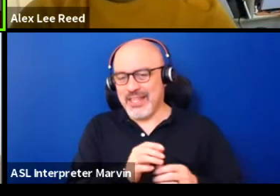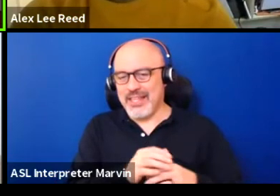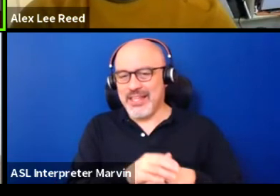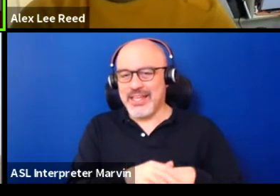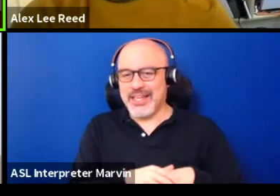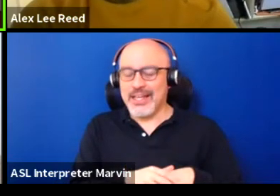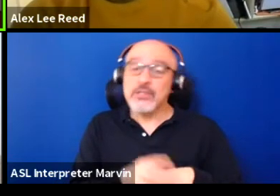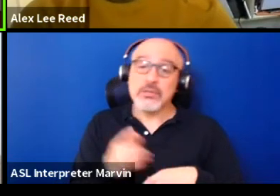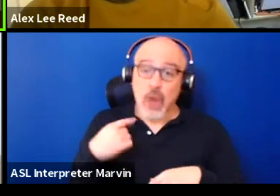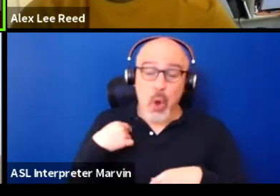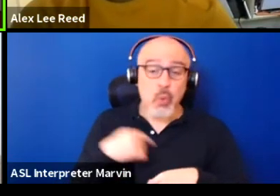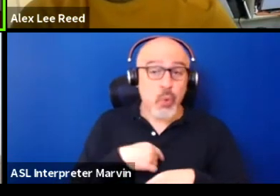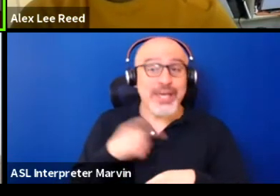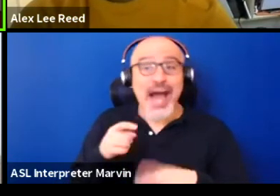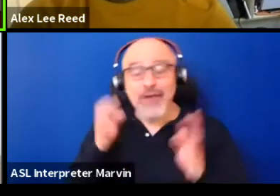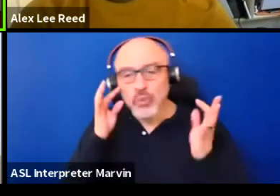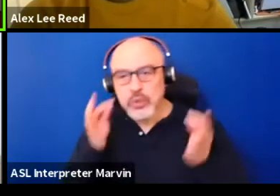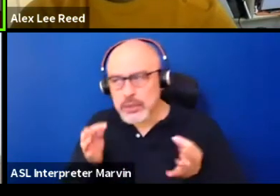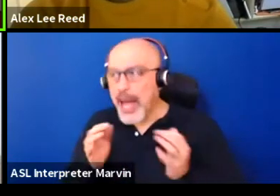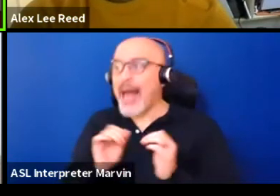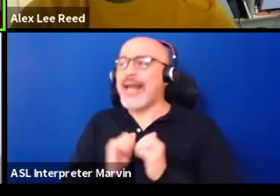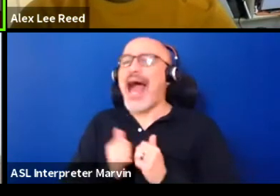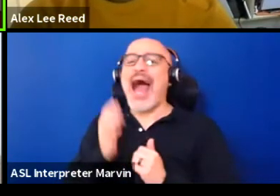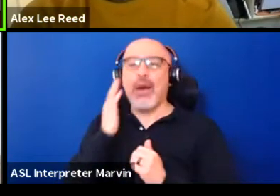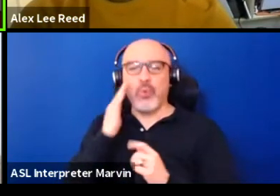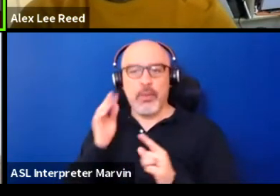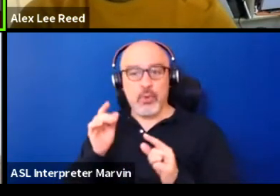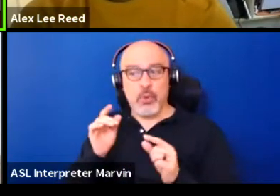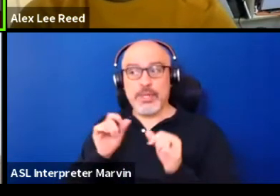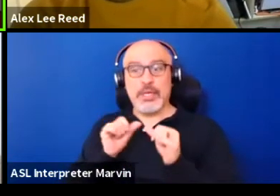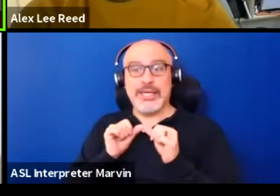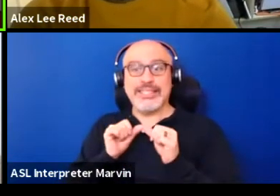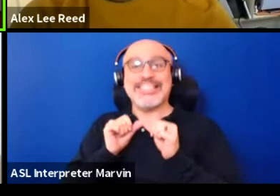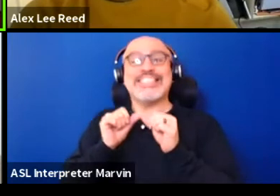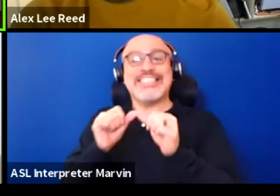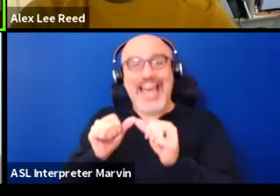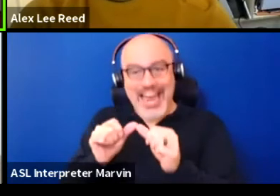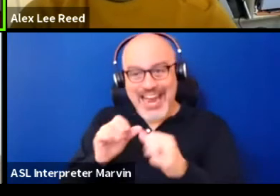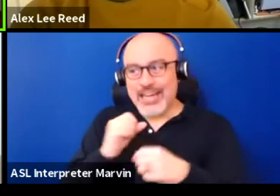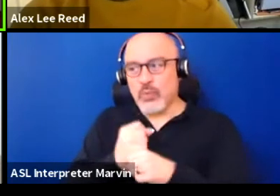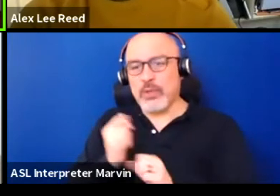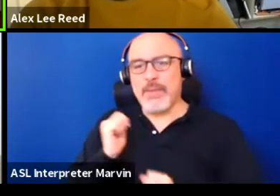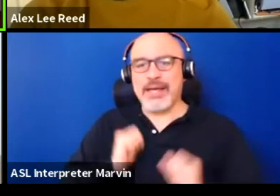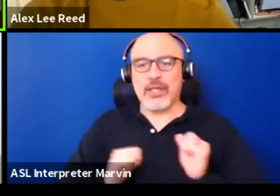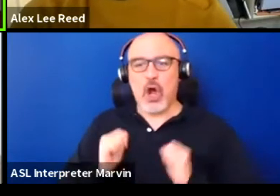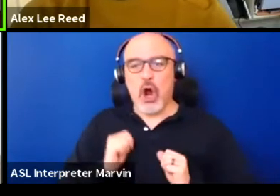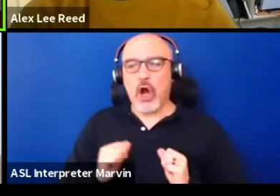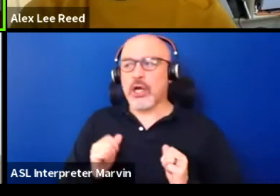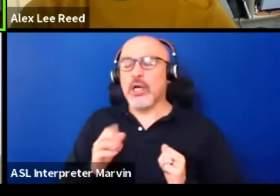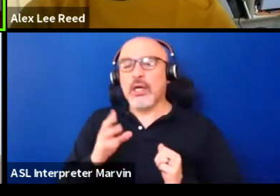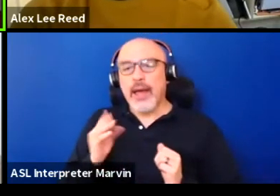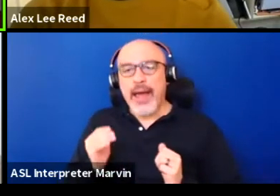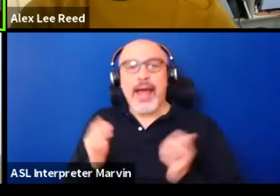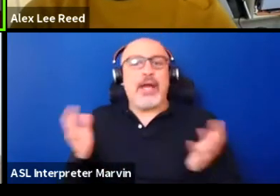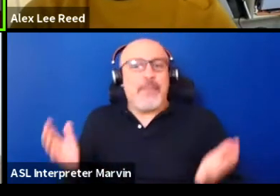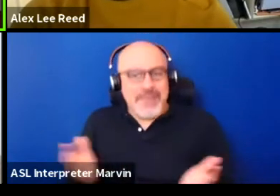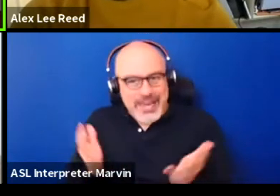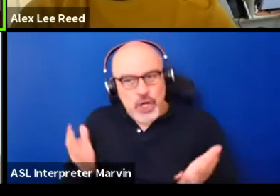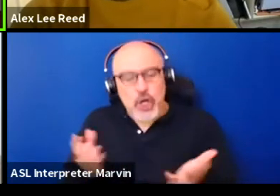we have to decide how we're going to be sustained by making our art and be encouraged financially to make our